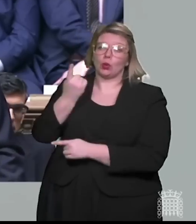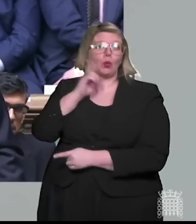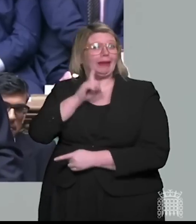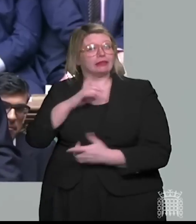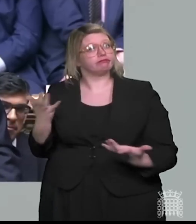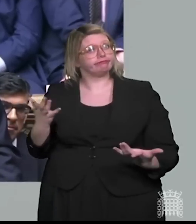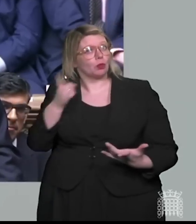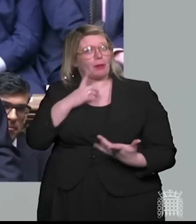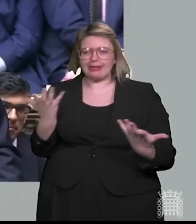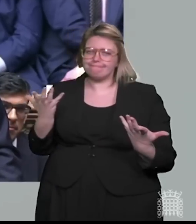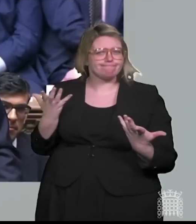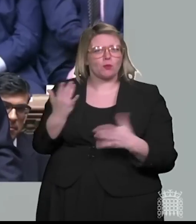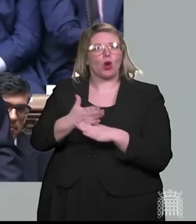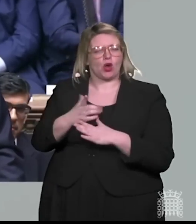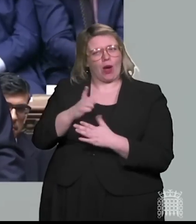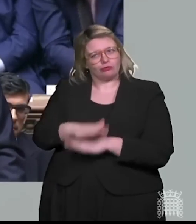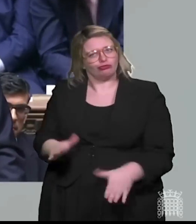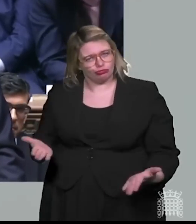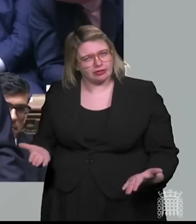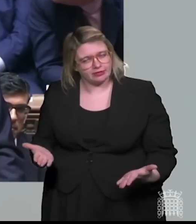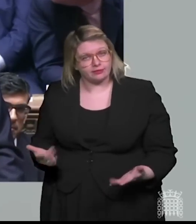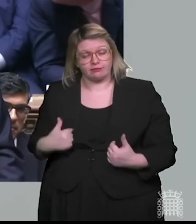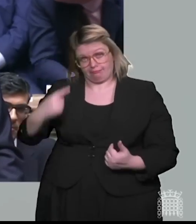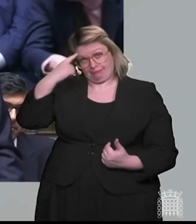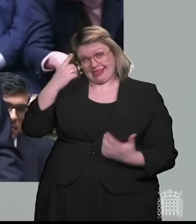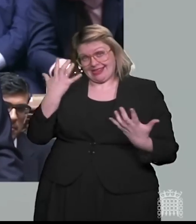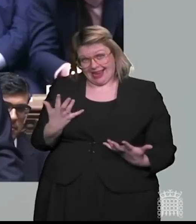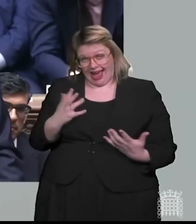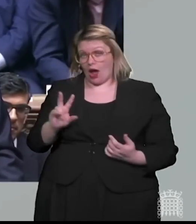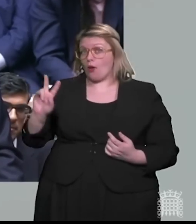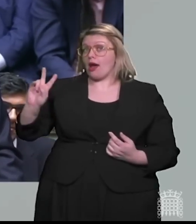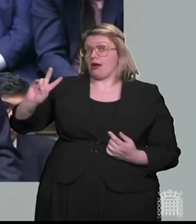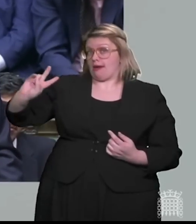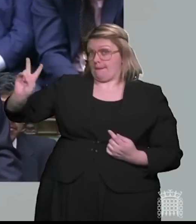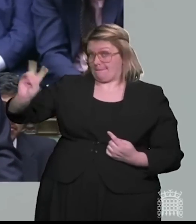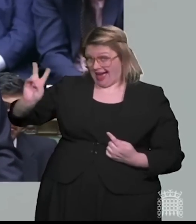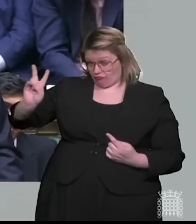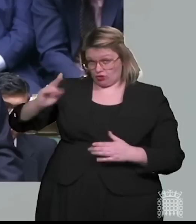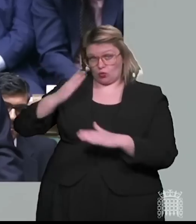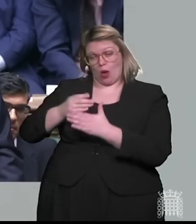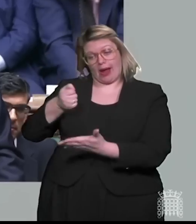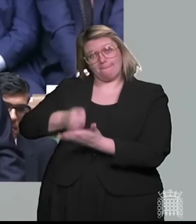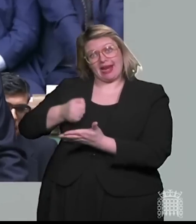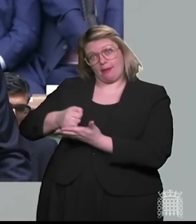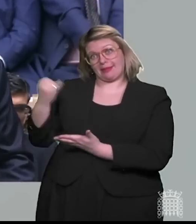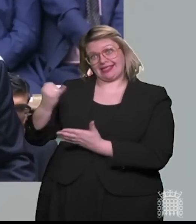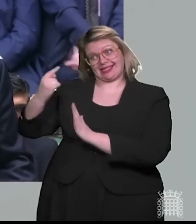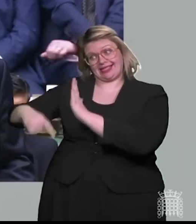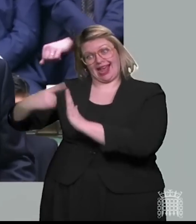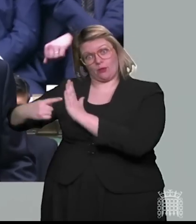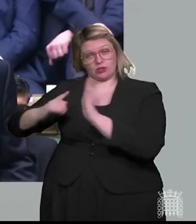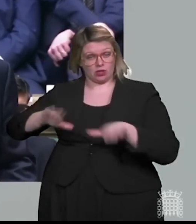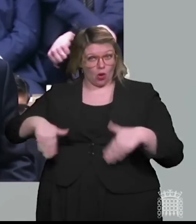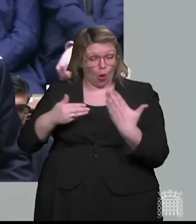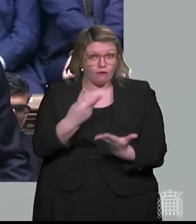I announce that in eligible households where all adults are working at least 16 hours, we will introduce